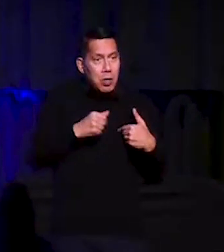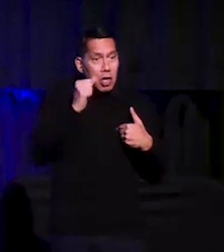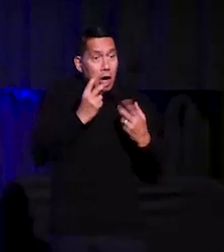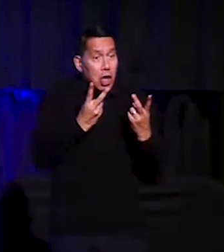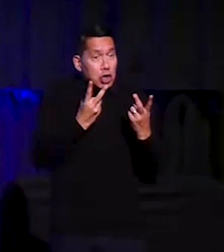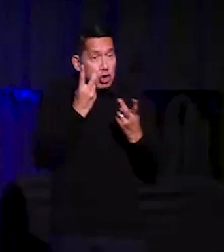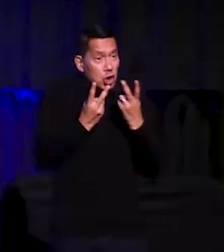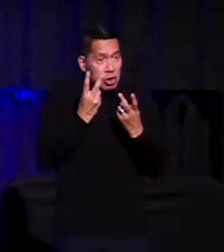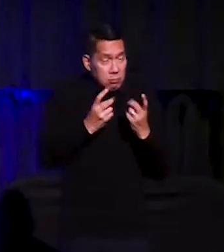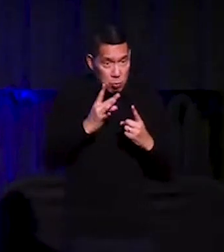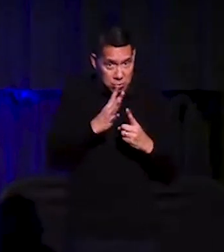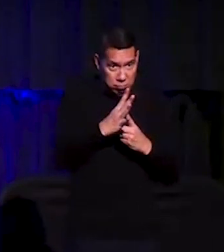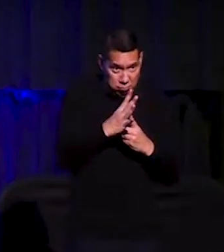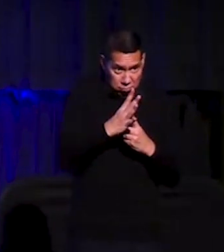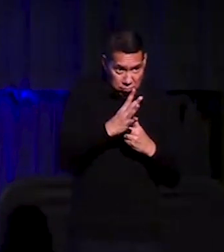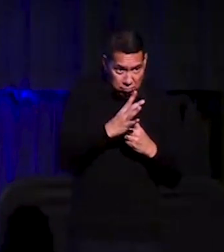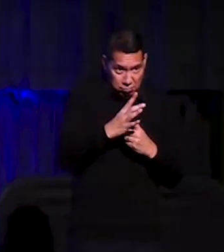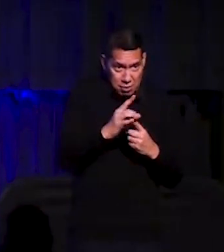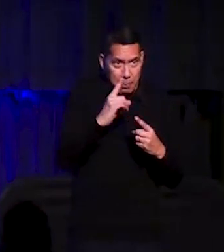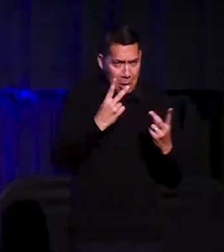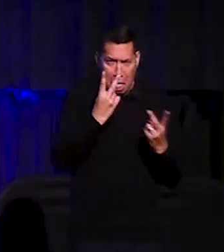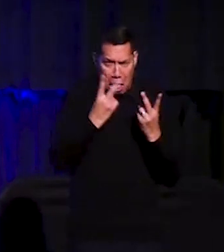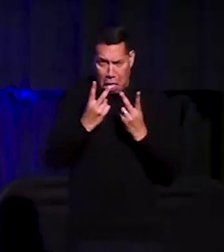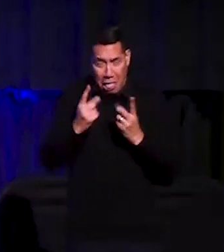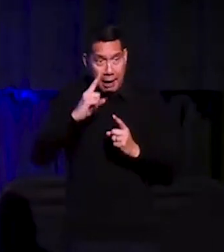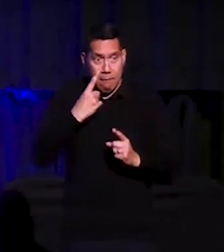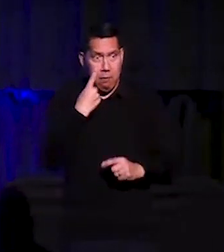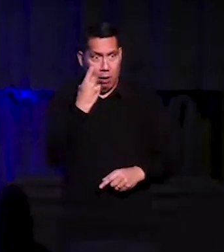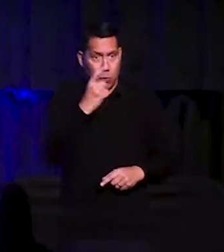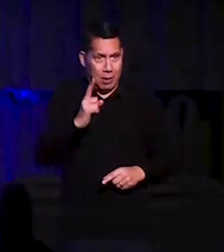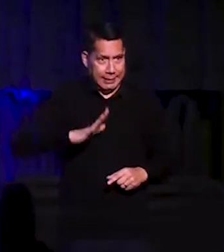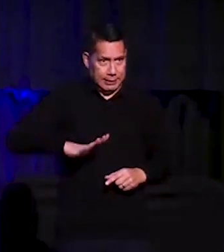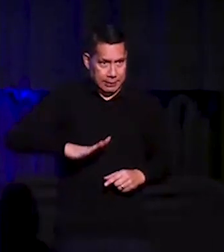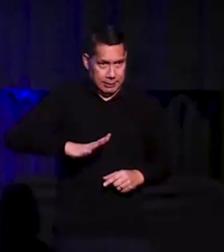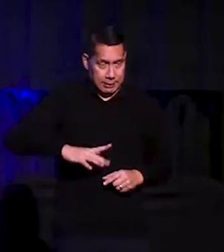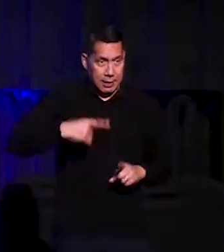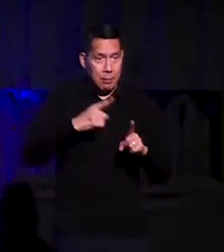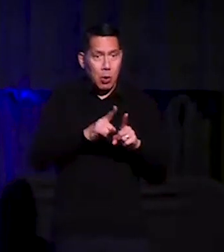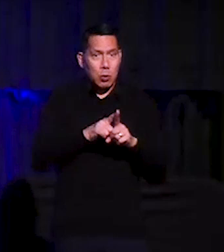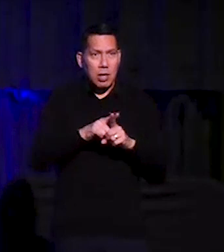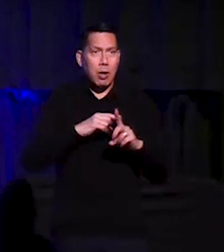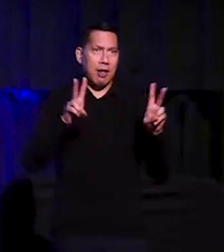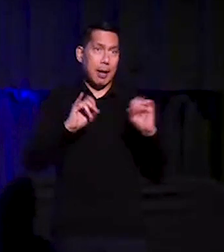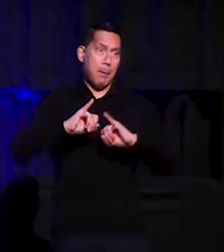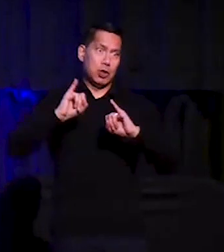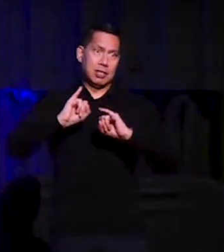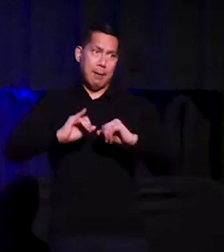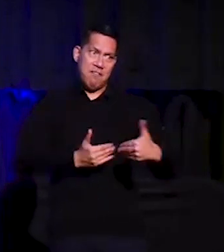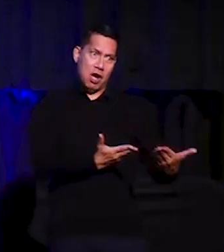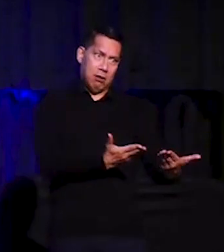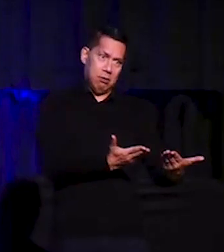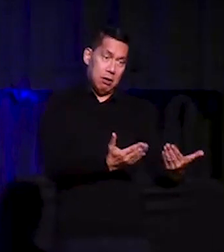important. Search is usually last resort when people can't find what they need, right? We also are an emergency provider in a sense. So we want to make